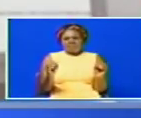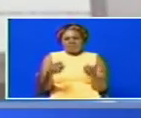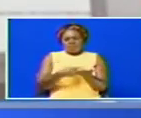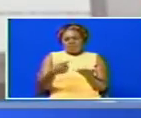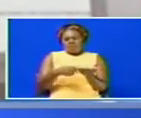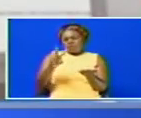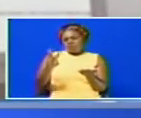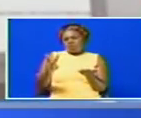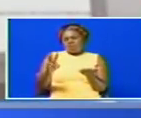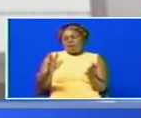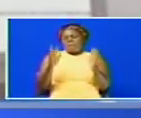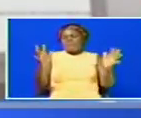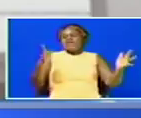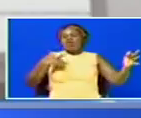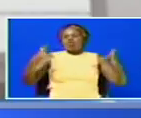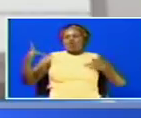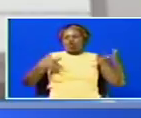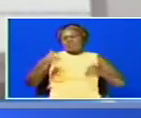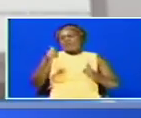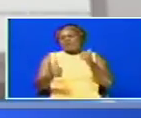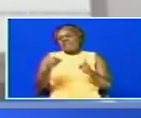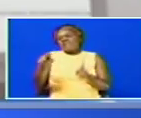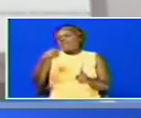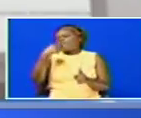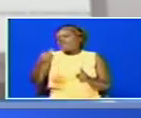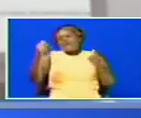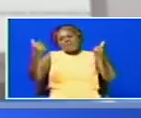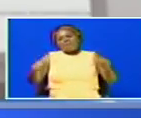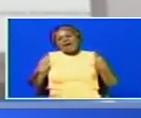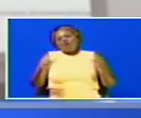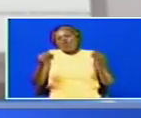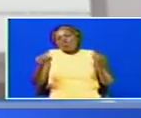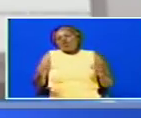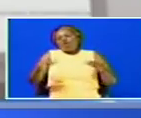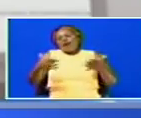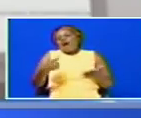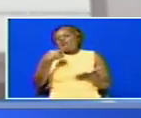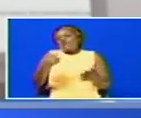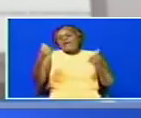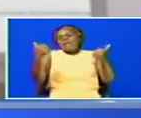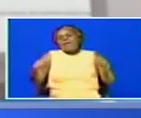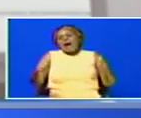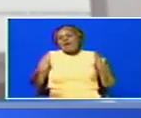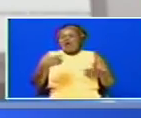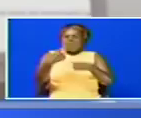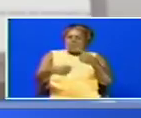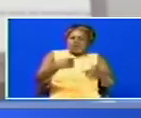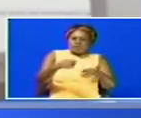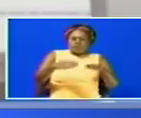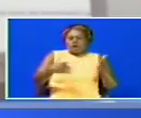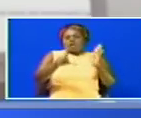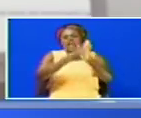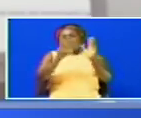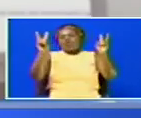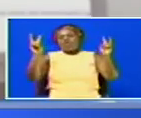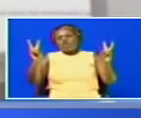2 weeks, if there were major concerns, which ones were they, how were they sorted out, was it a process, was it about legal